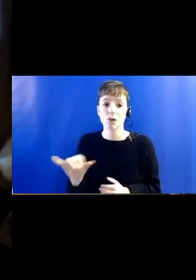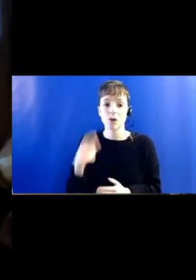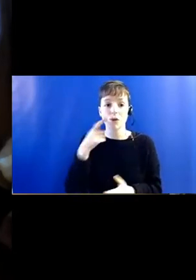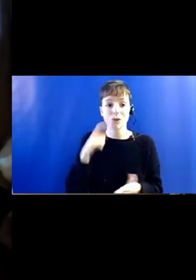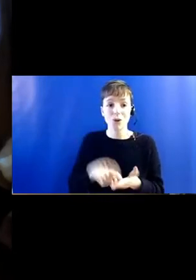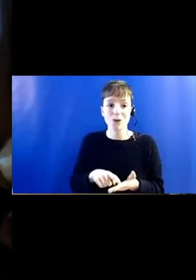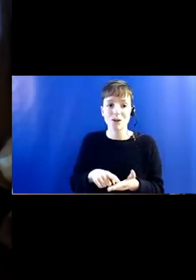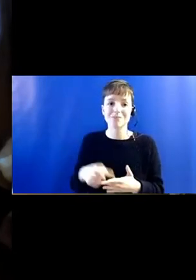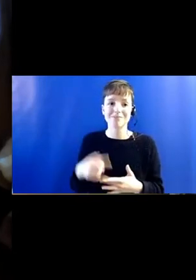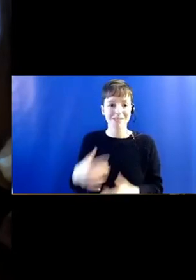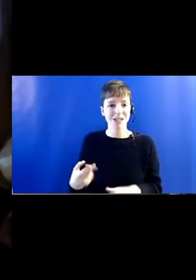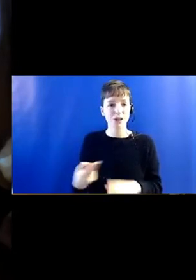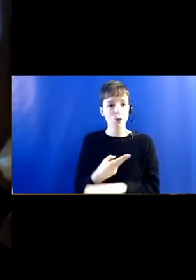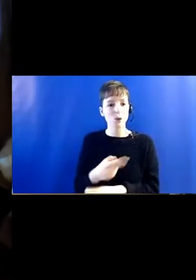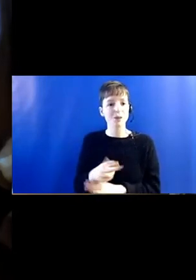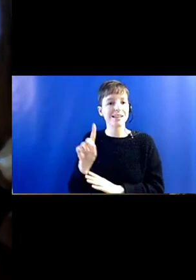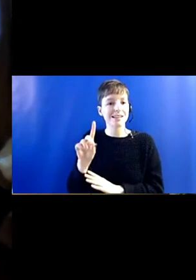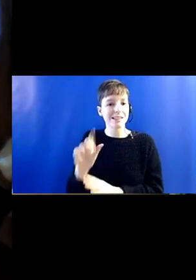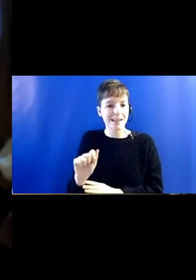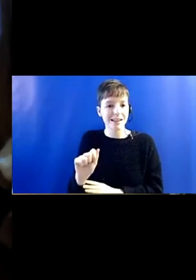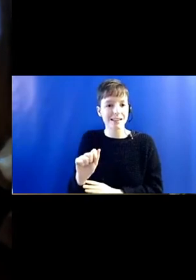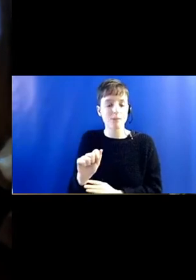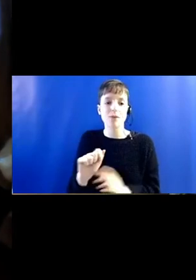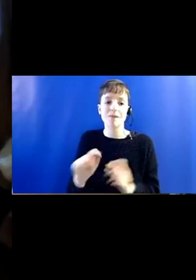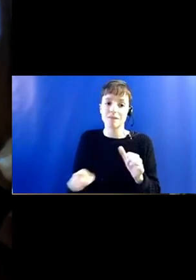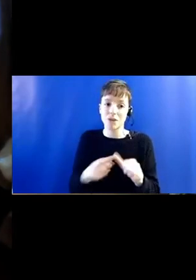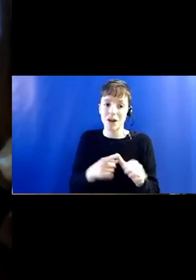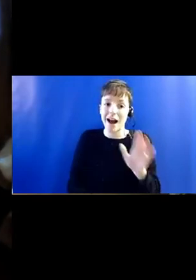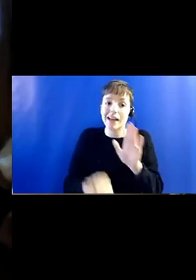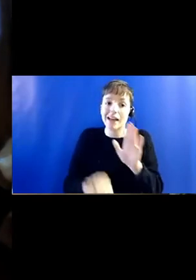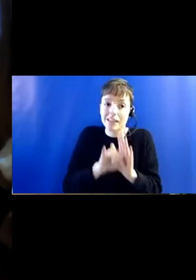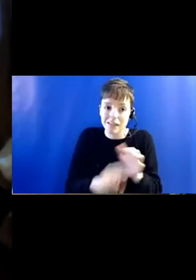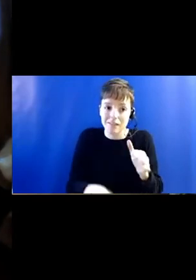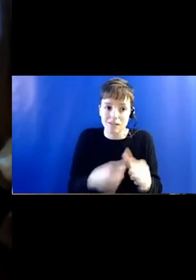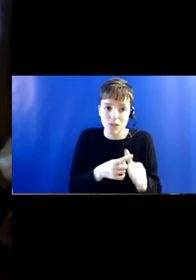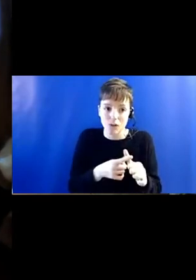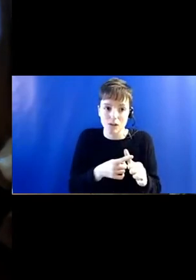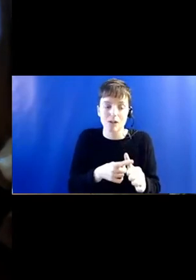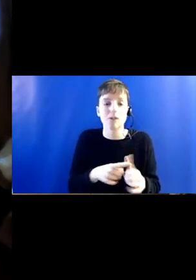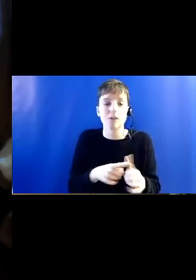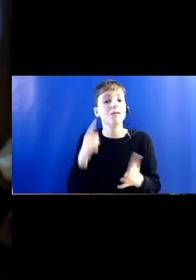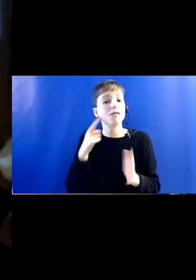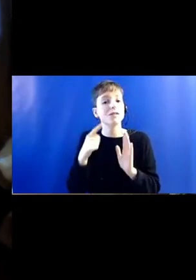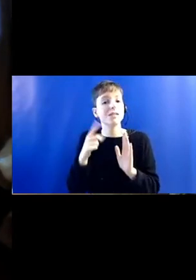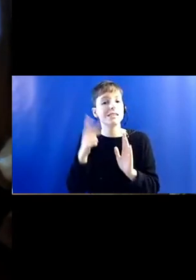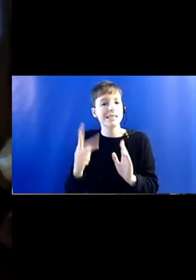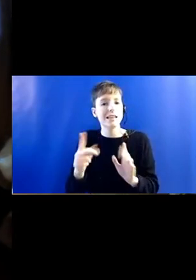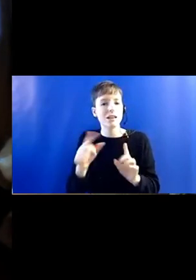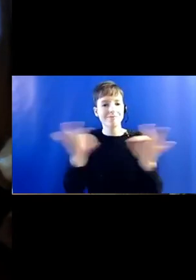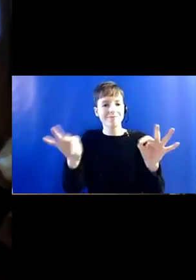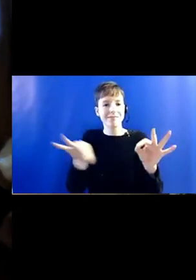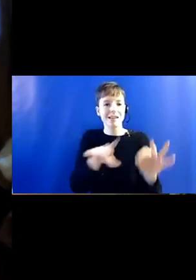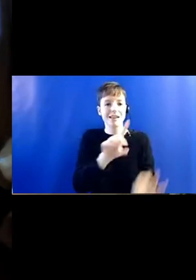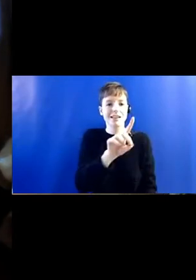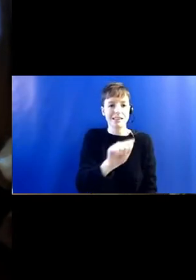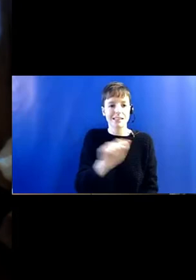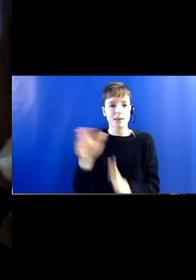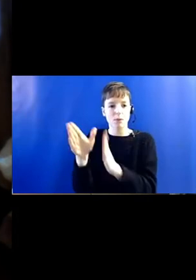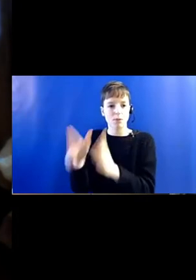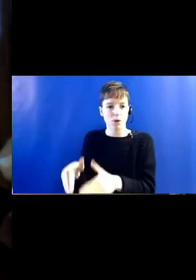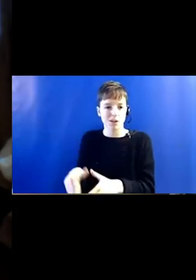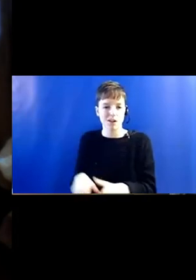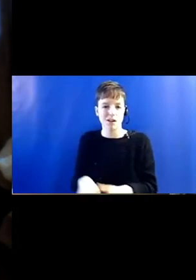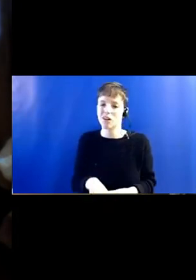first language, so disabled person, over person first language or person with a disability. And we're doing that